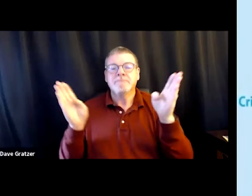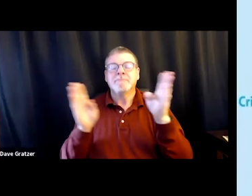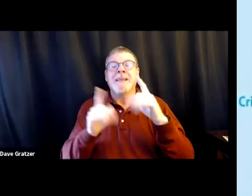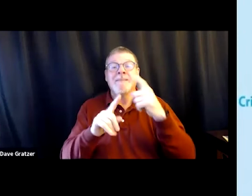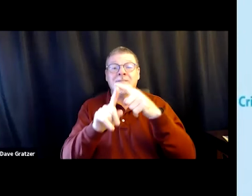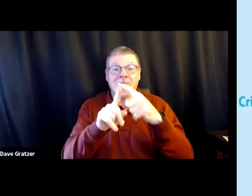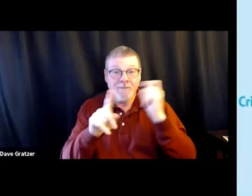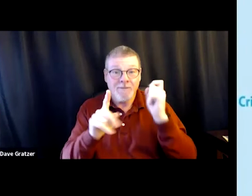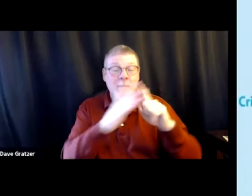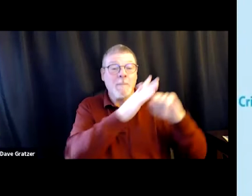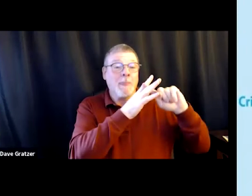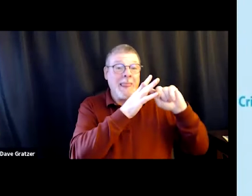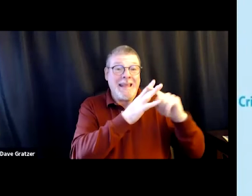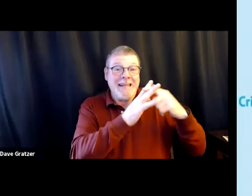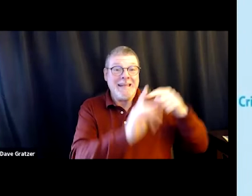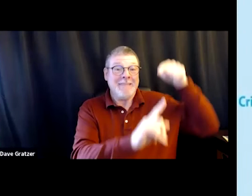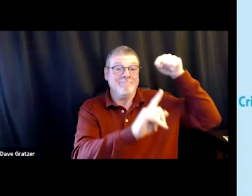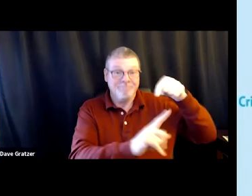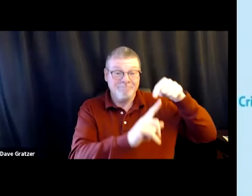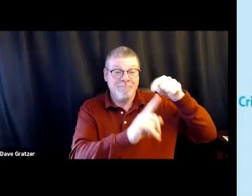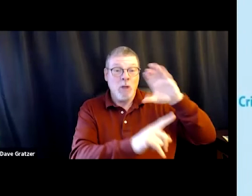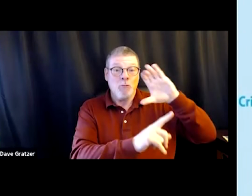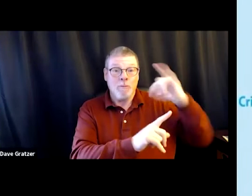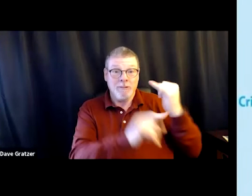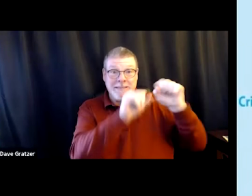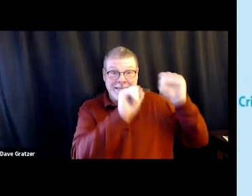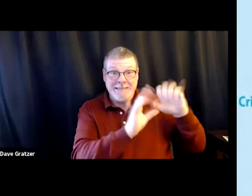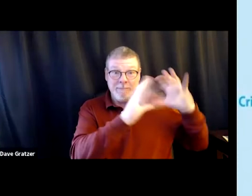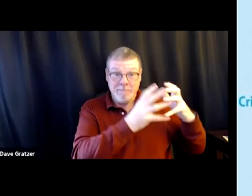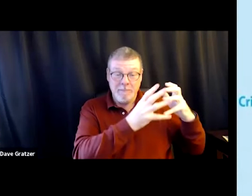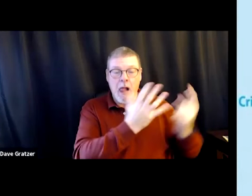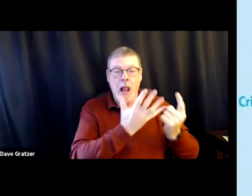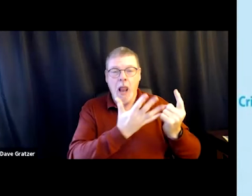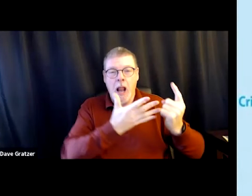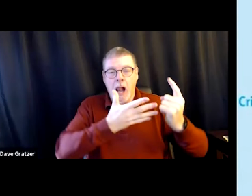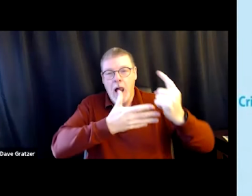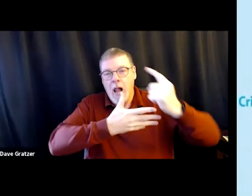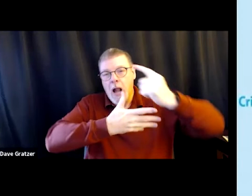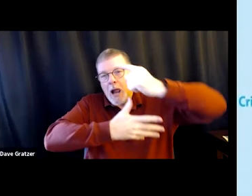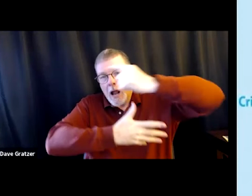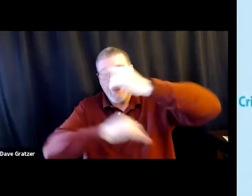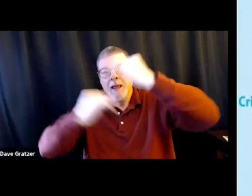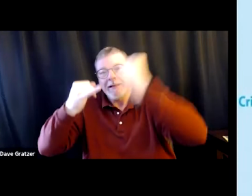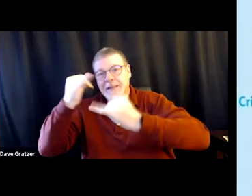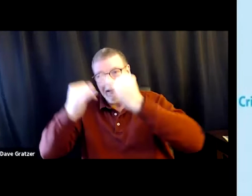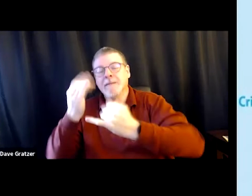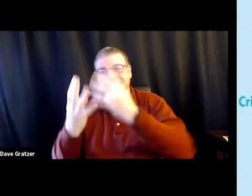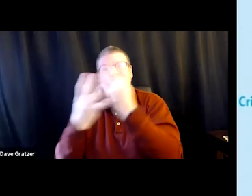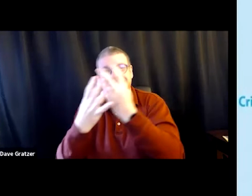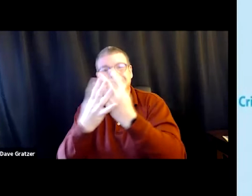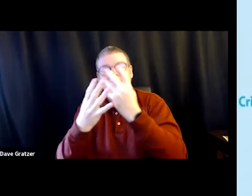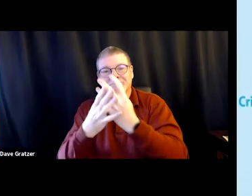an initial touch point with the criminal legal system through law enforcement, all the way through kind of the far end corrections,